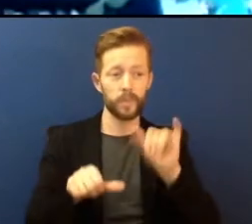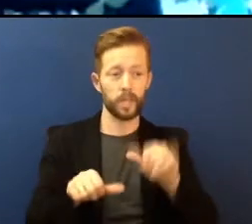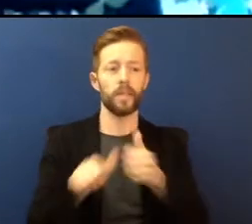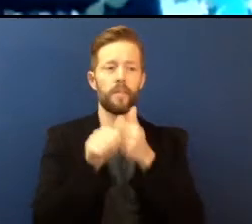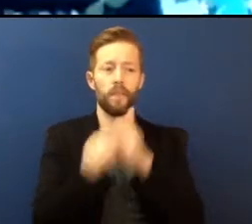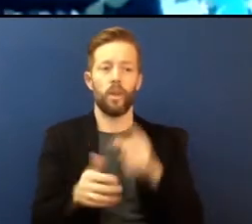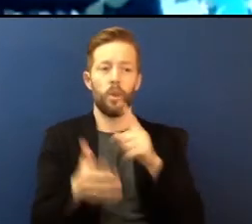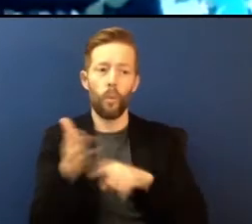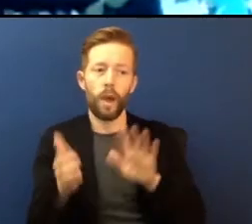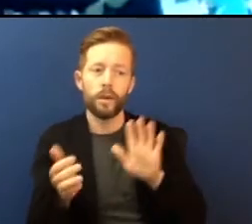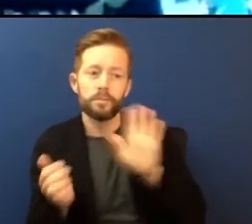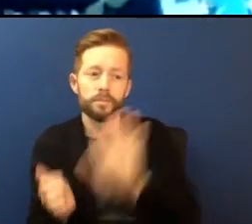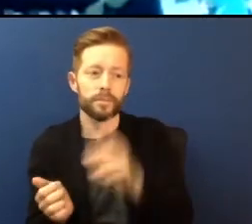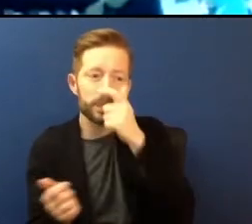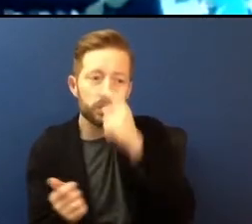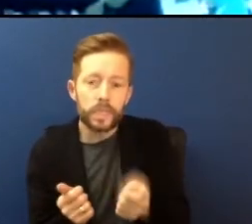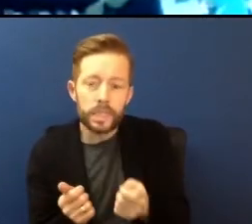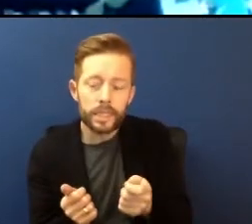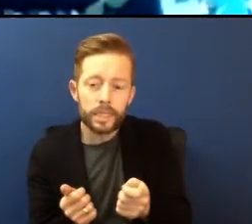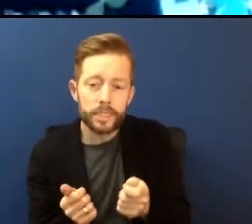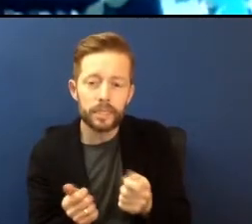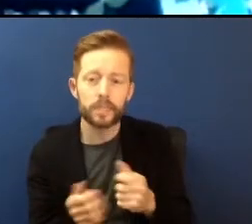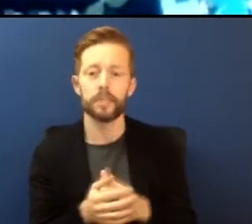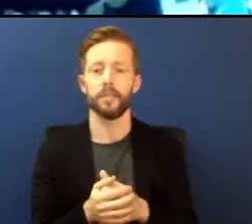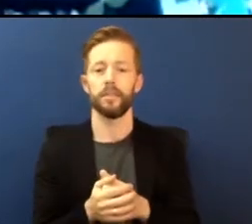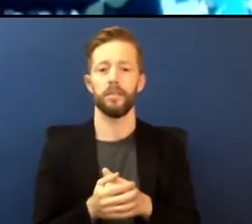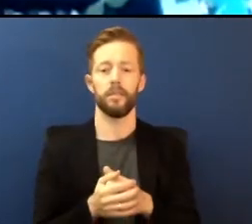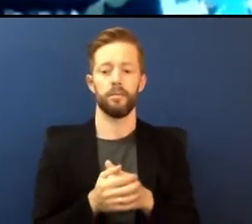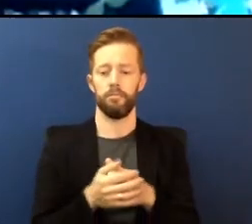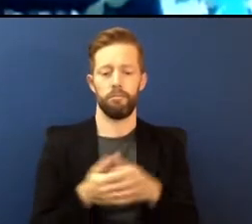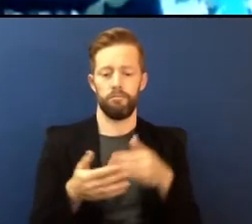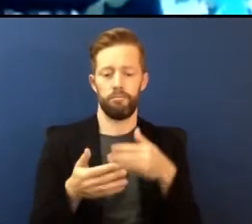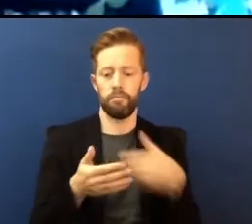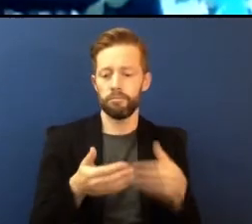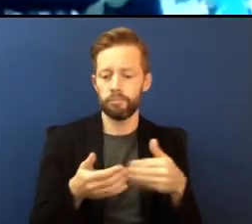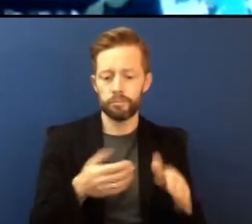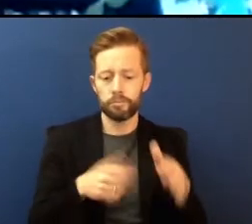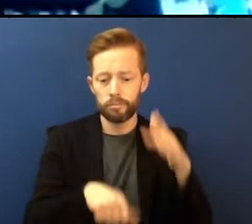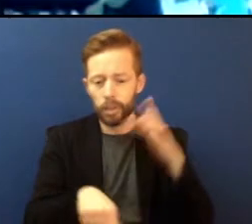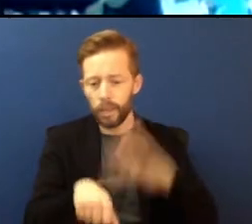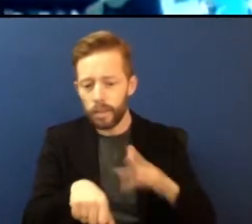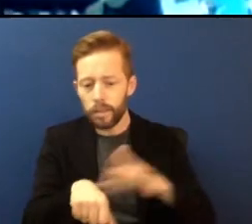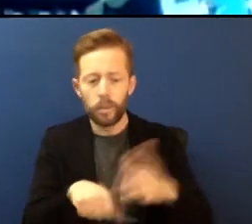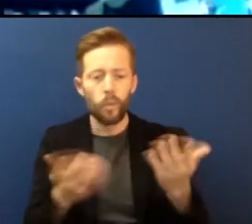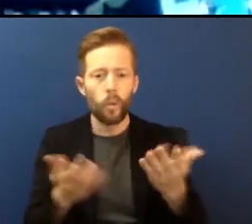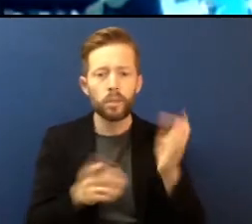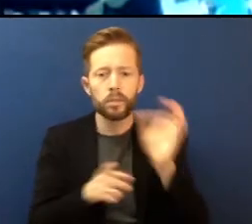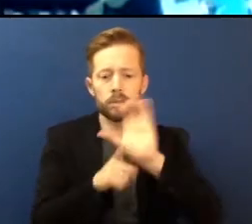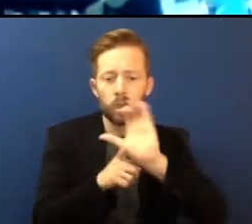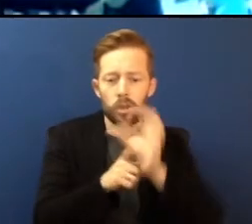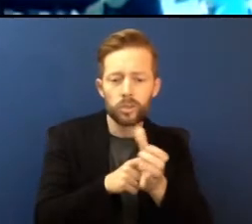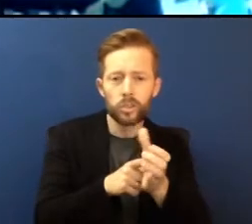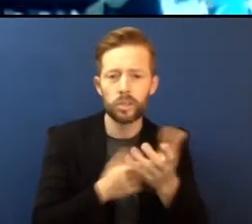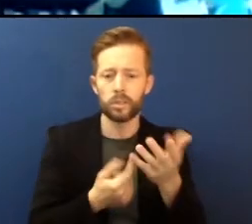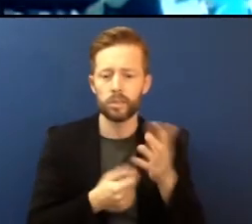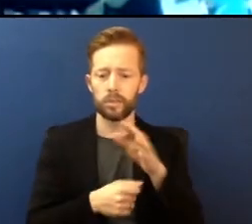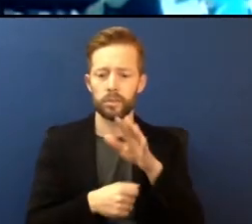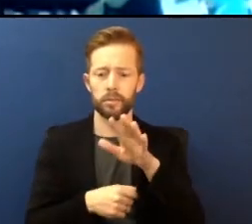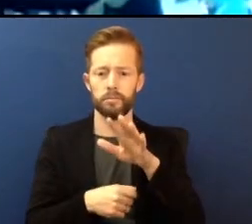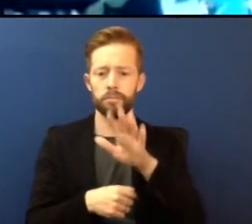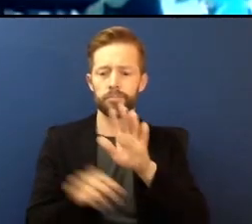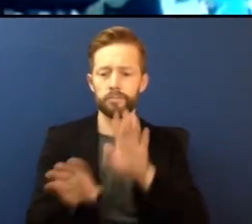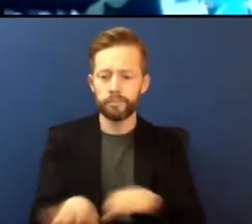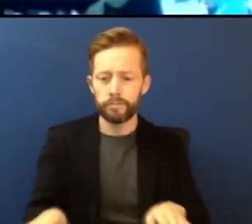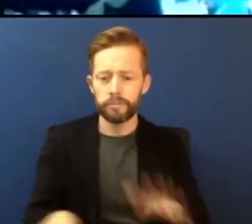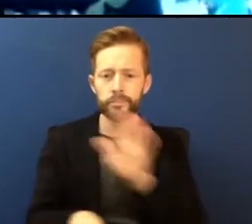science is based on what they're interested in, what is locally available, and what is the culture of